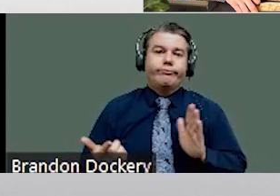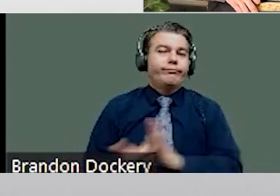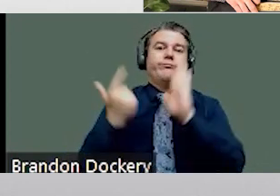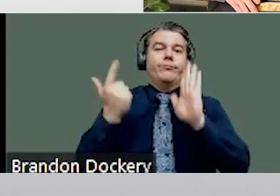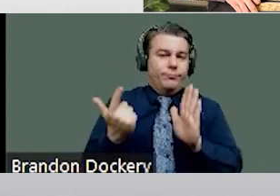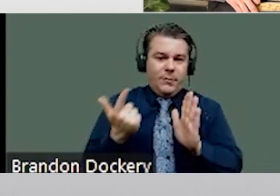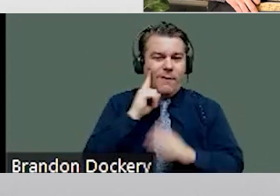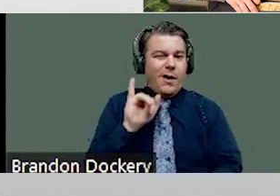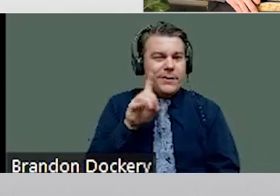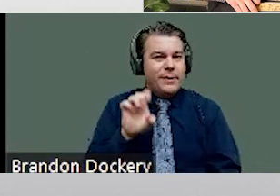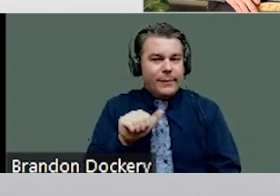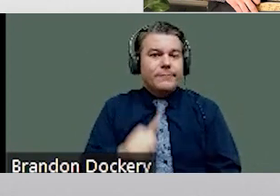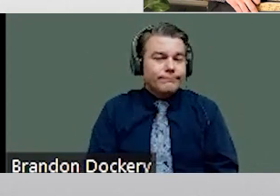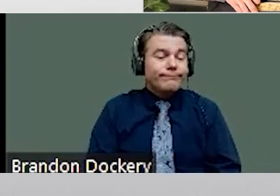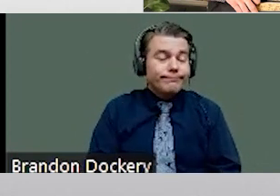of IDEA.